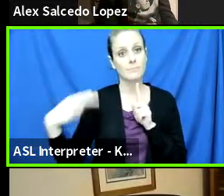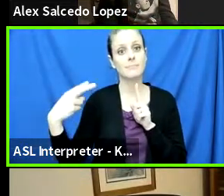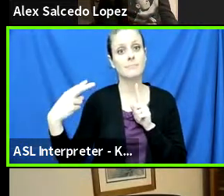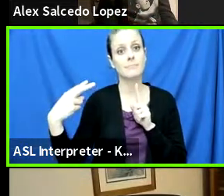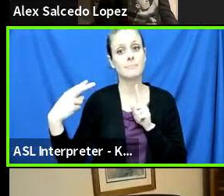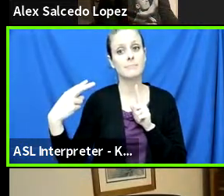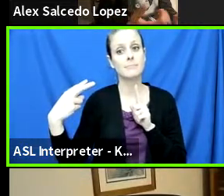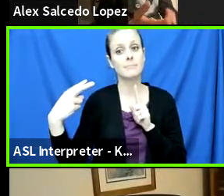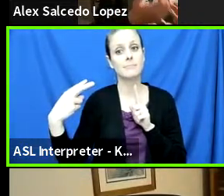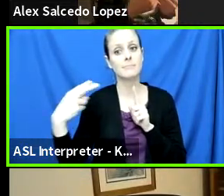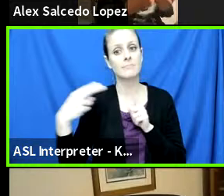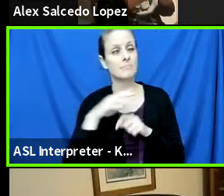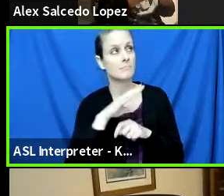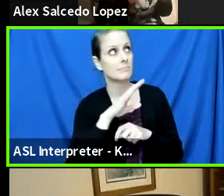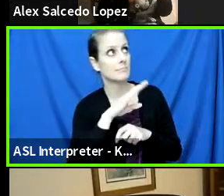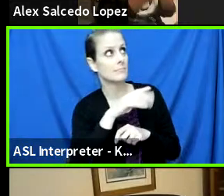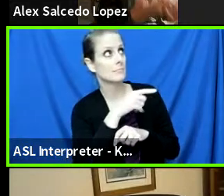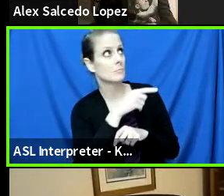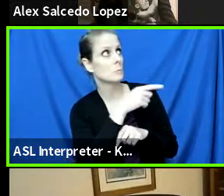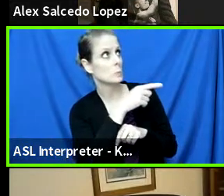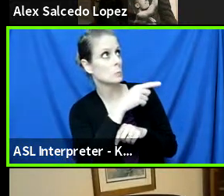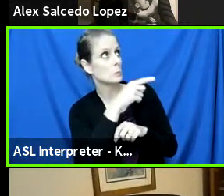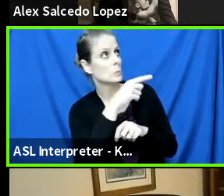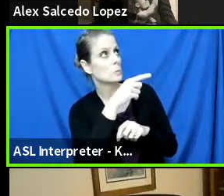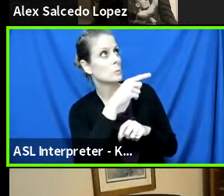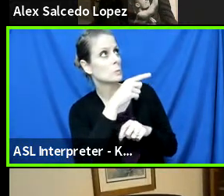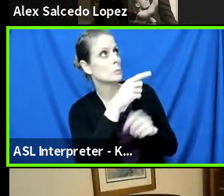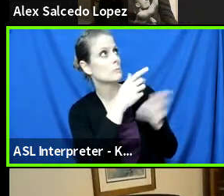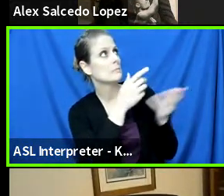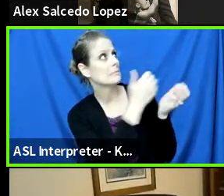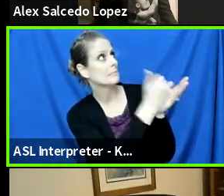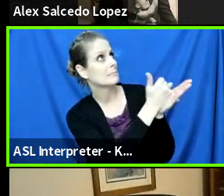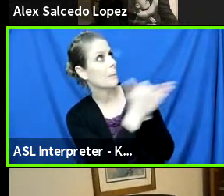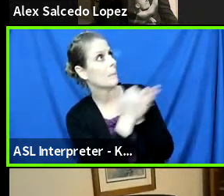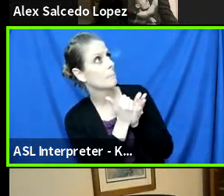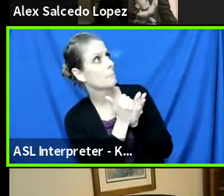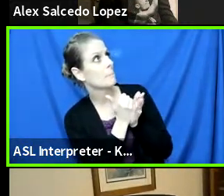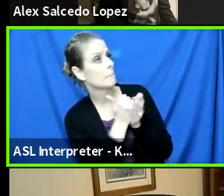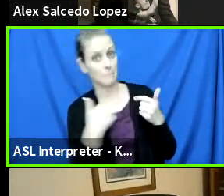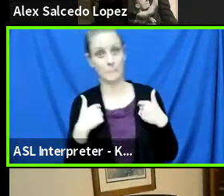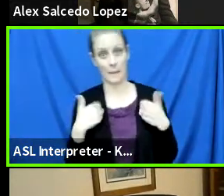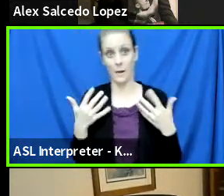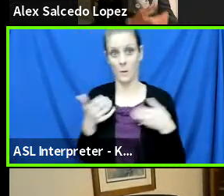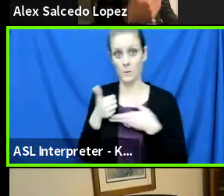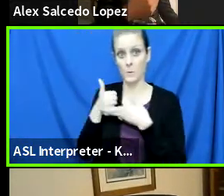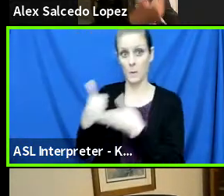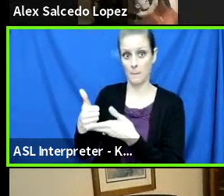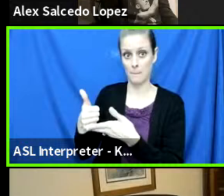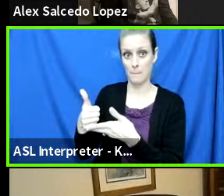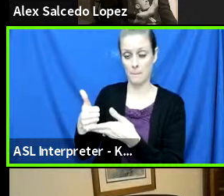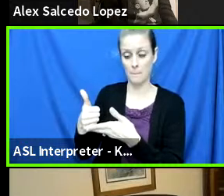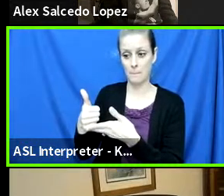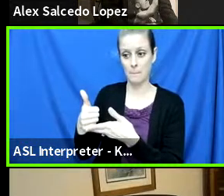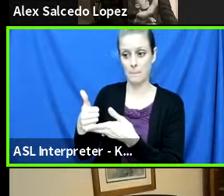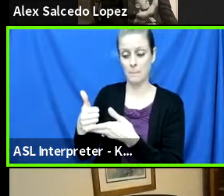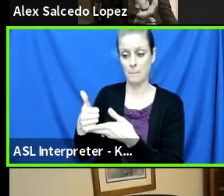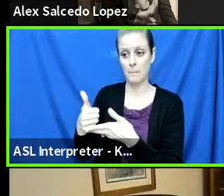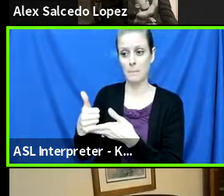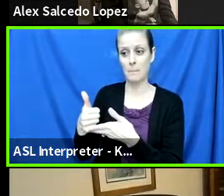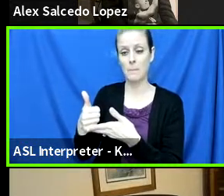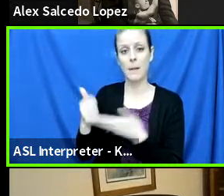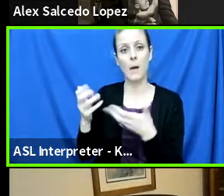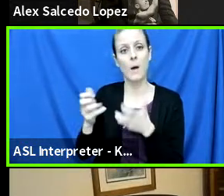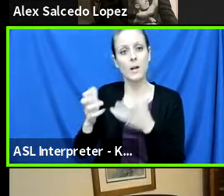that you are a person that wants to help them and that wants to enlighten their